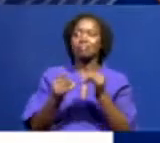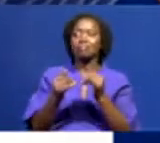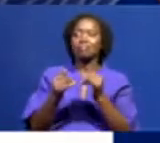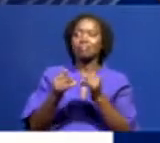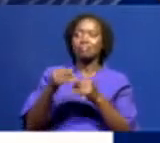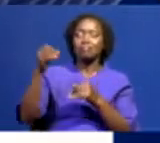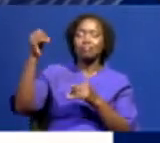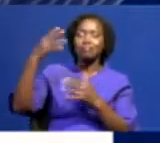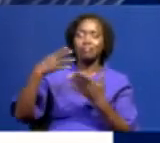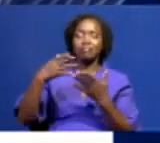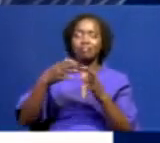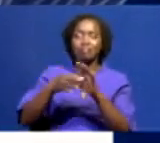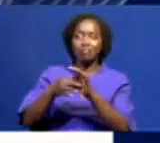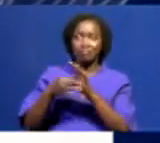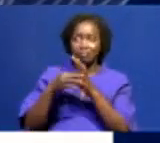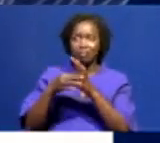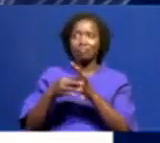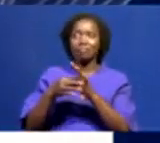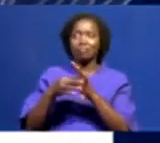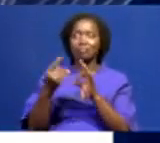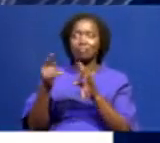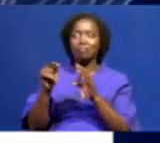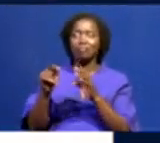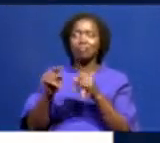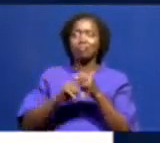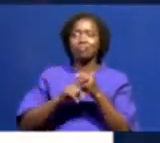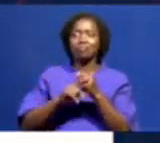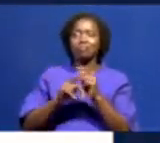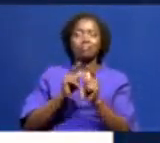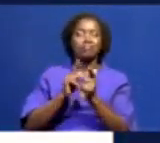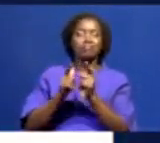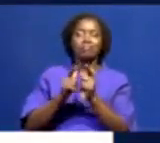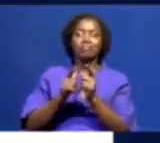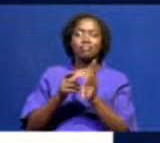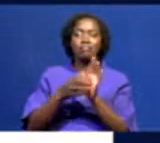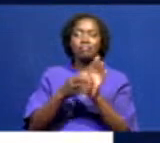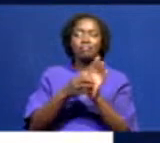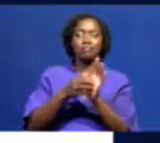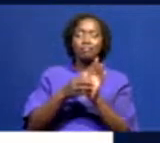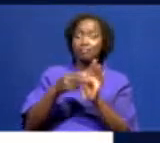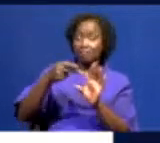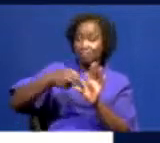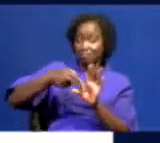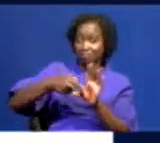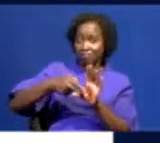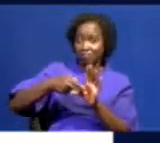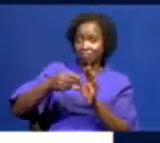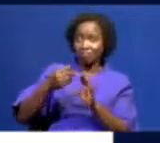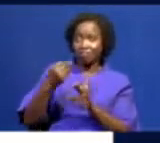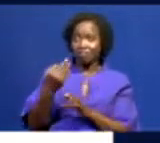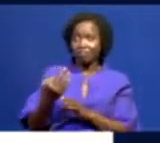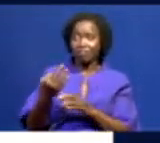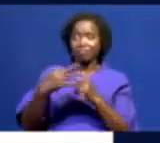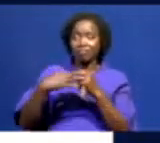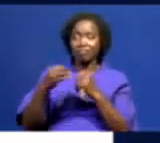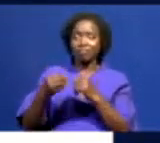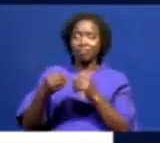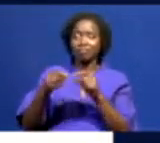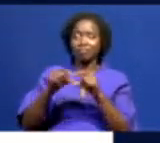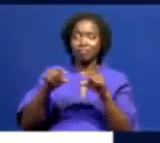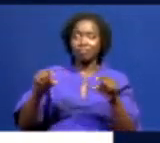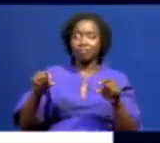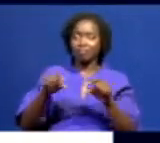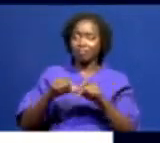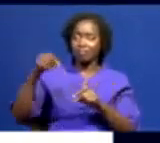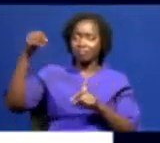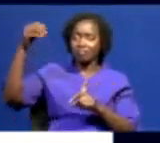powered by a combination of a 1.6-litre turbocharged petrol engine delivering 380 horsepower and